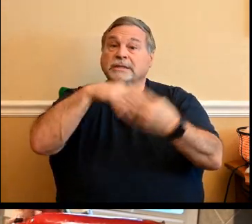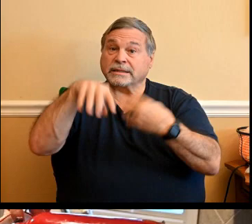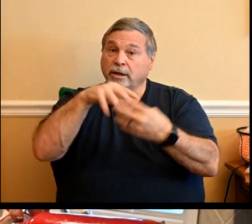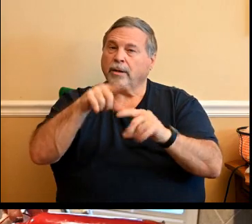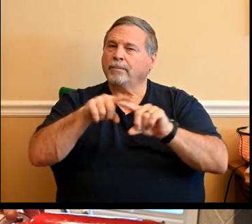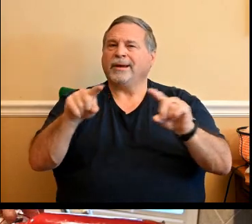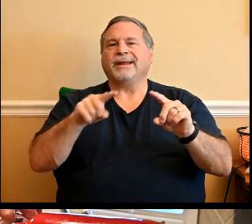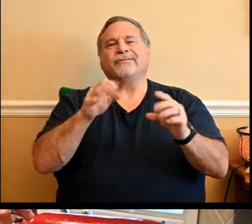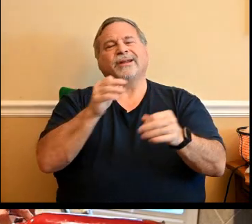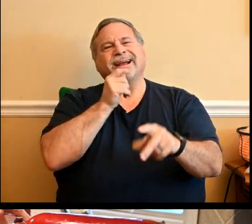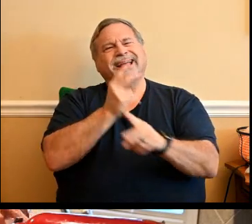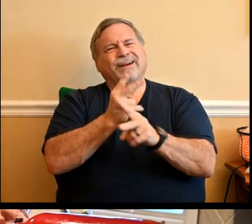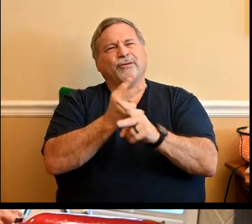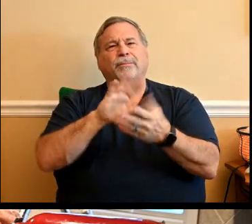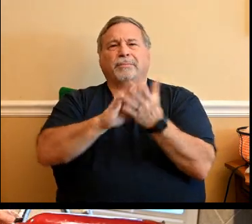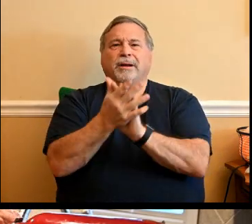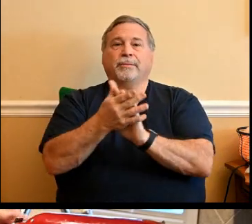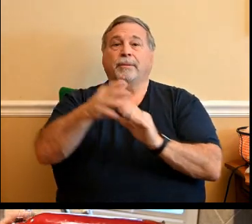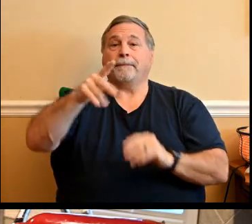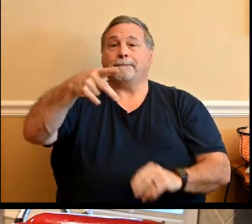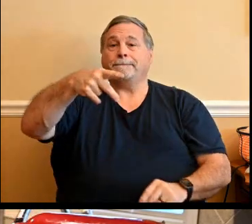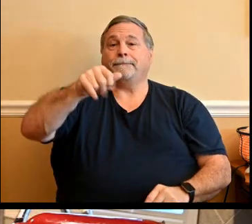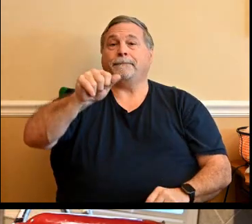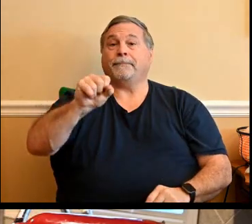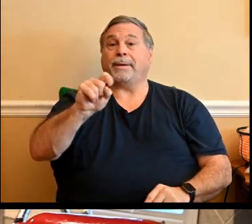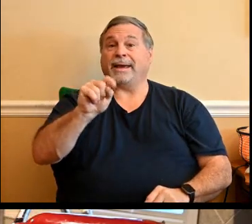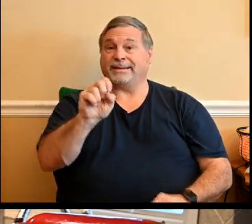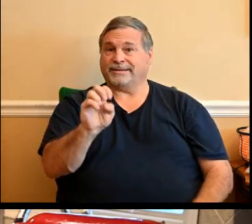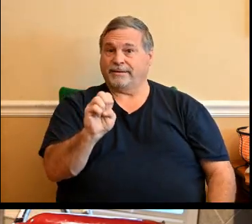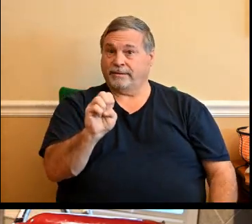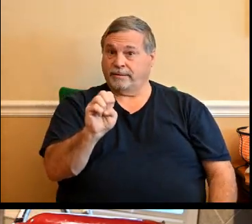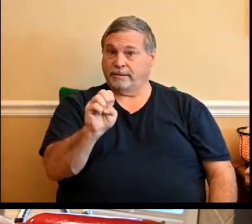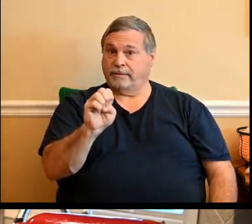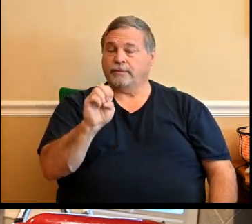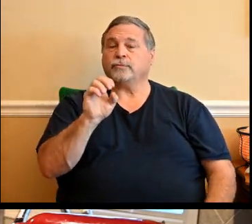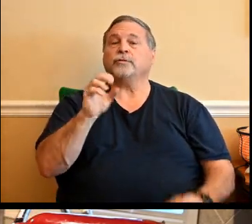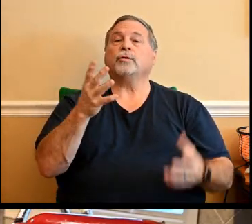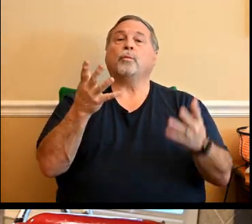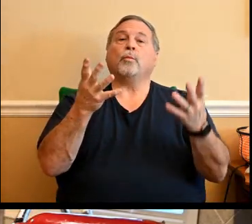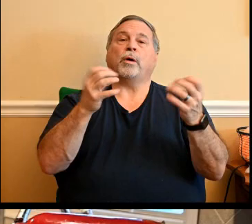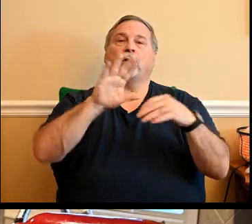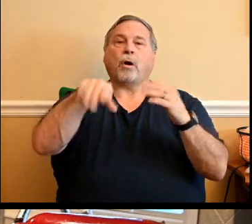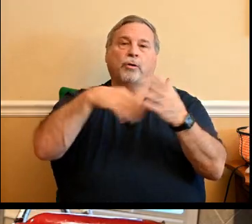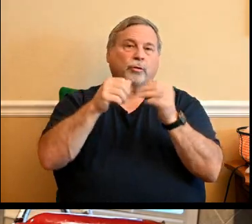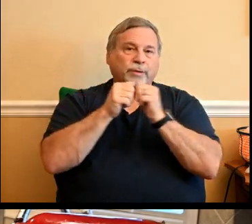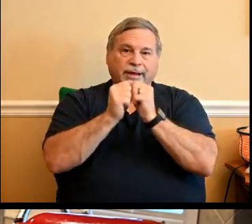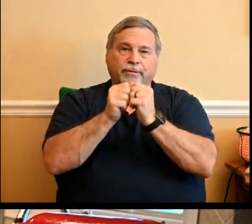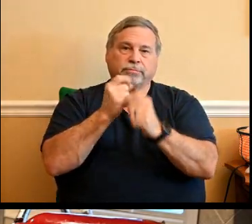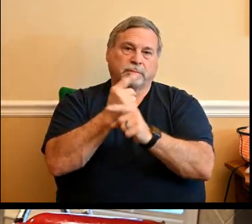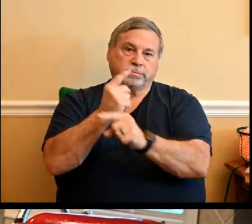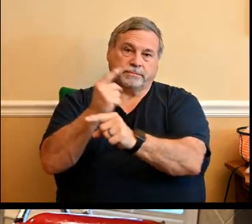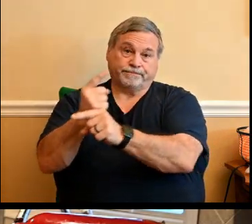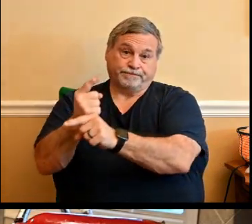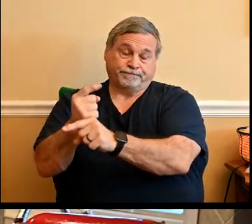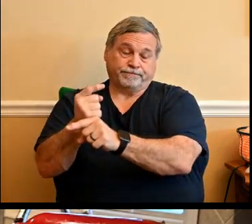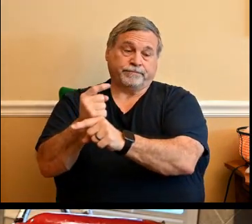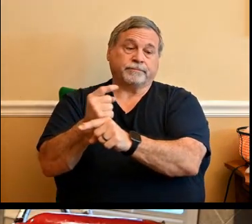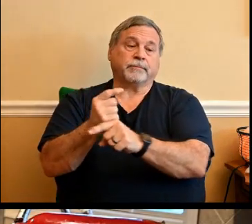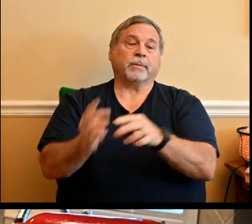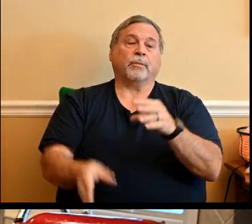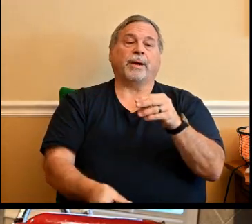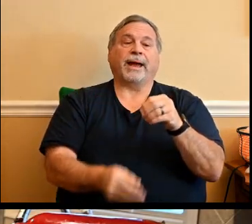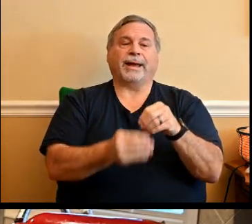getting a pecan paste if you're not too careful with it. And so you want all this to go together. We're going to add